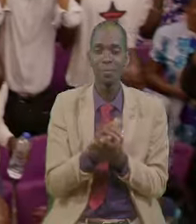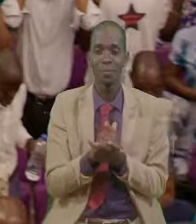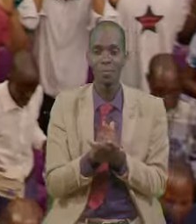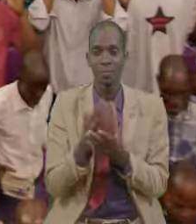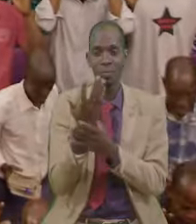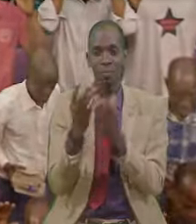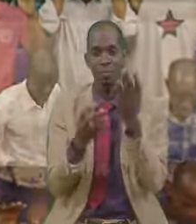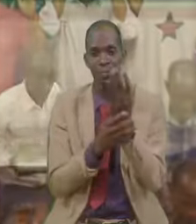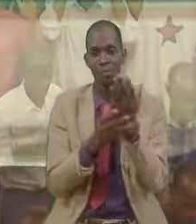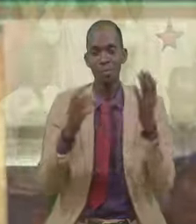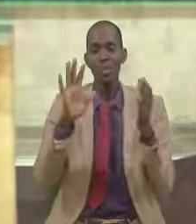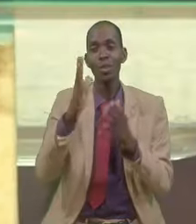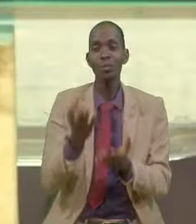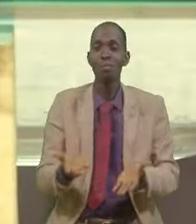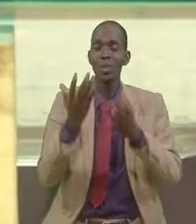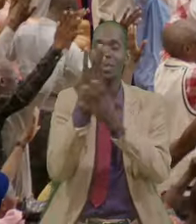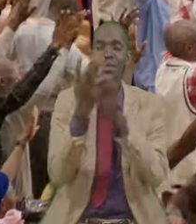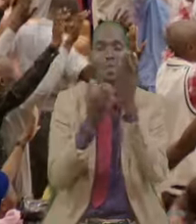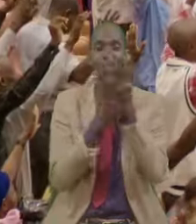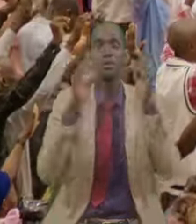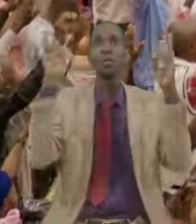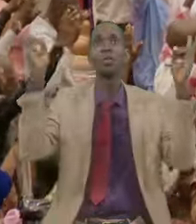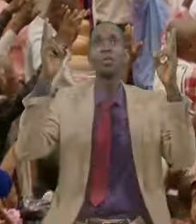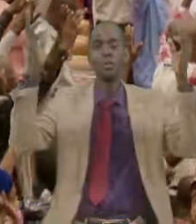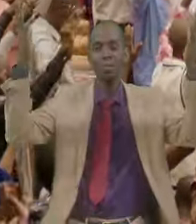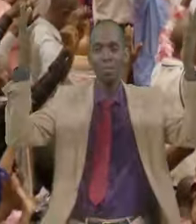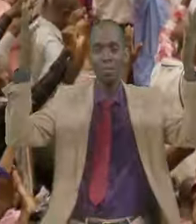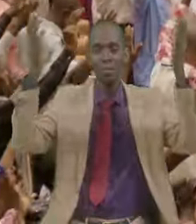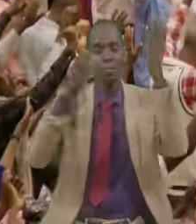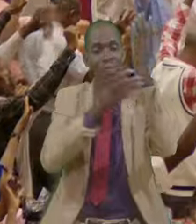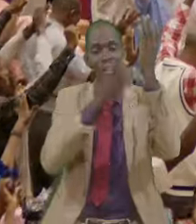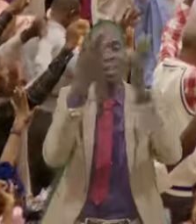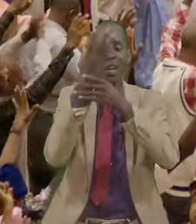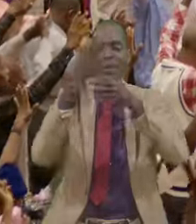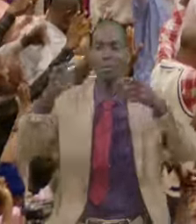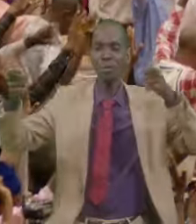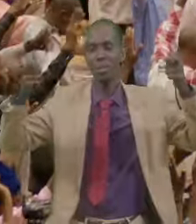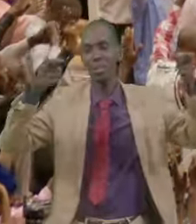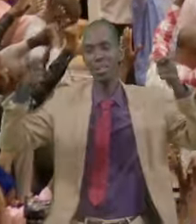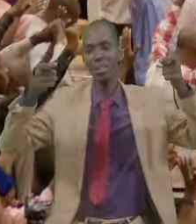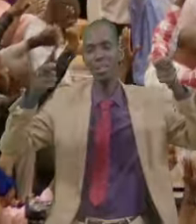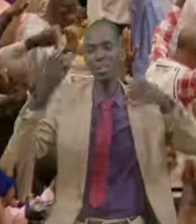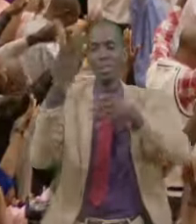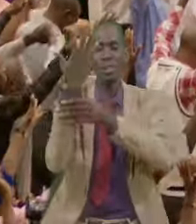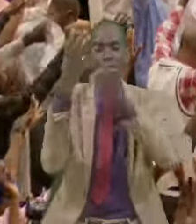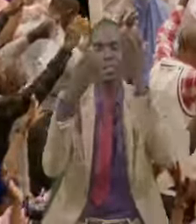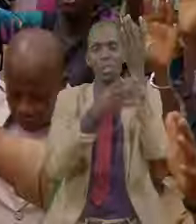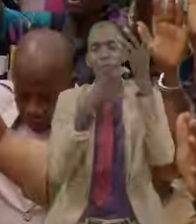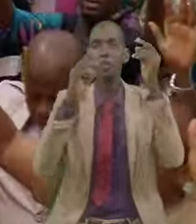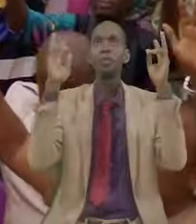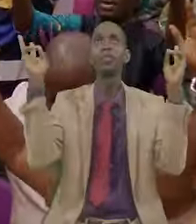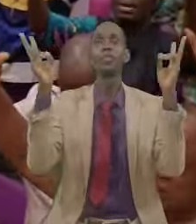Raise up the victorious hand. The hand of dominion. The hand of